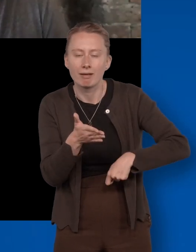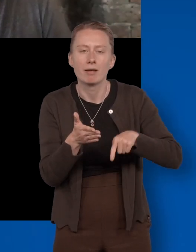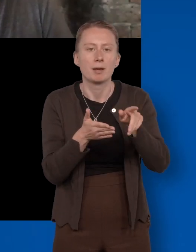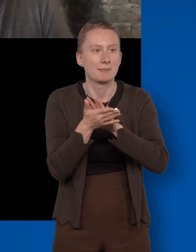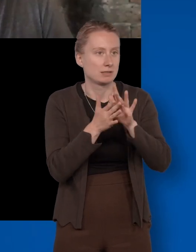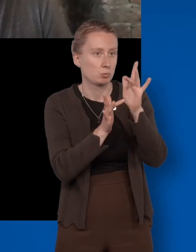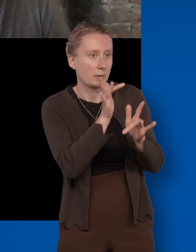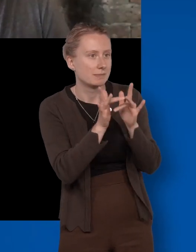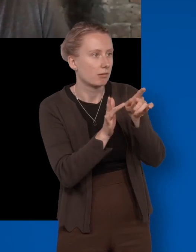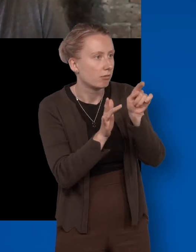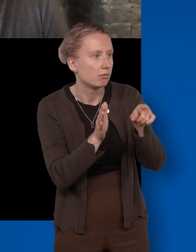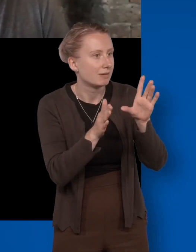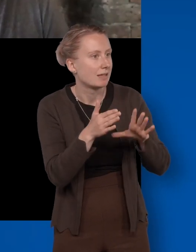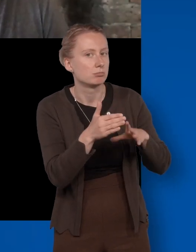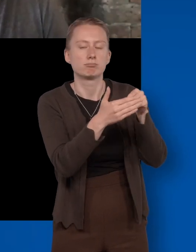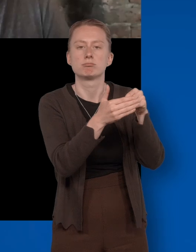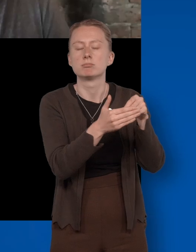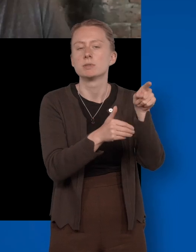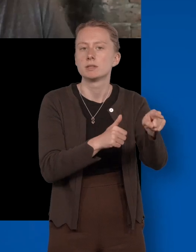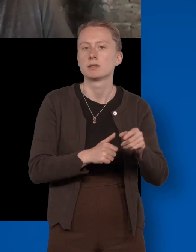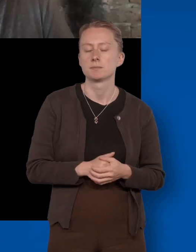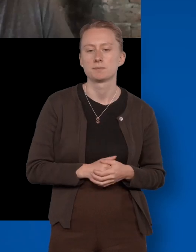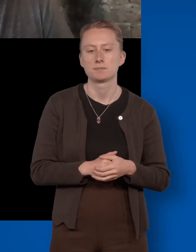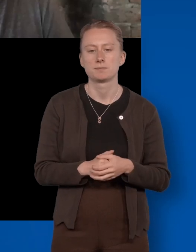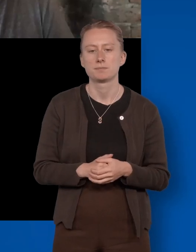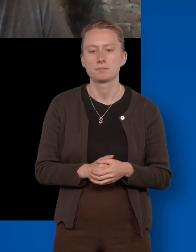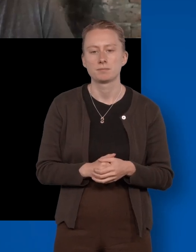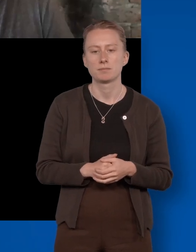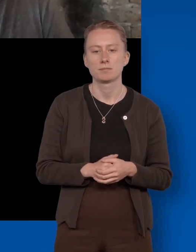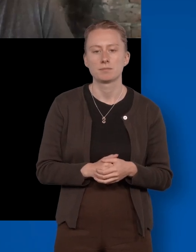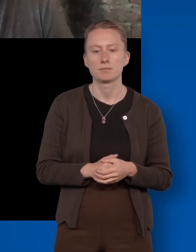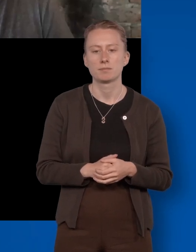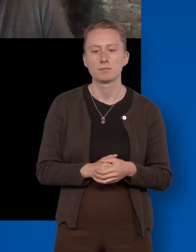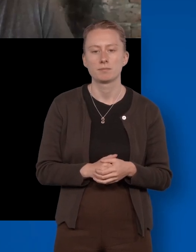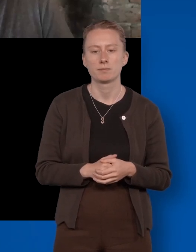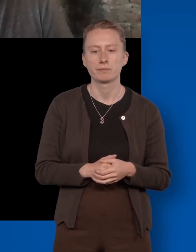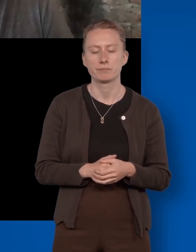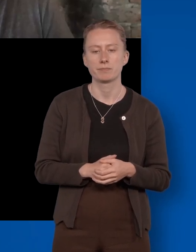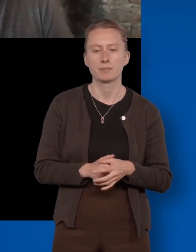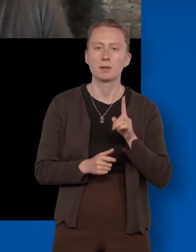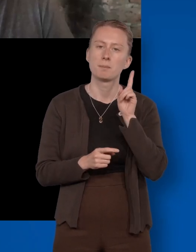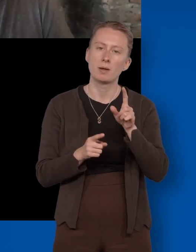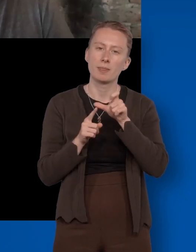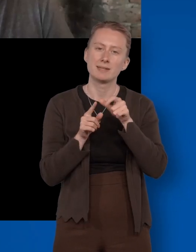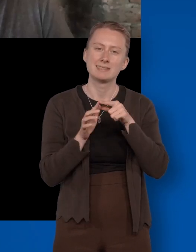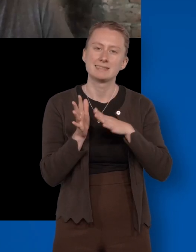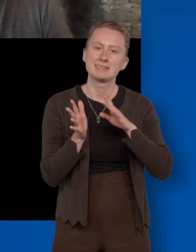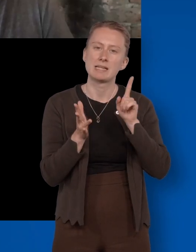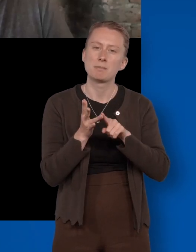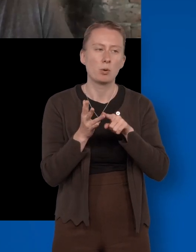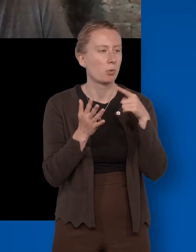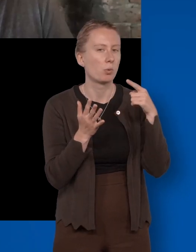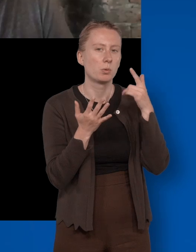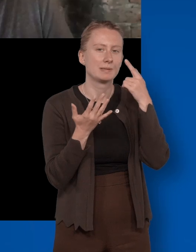tool. So you go on a website and upload a thing, but we're not quite there yet. The demo that we've posted